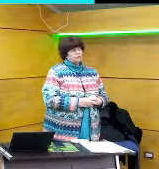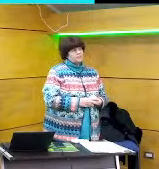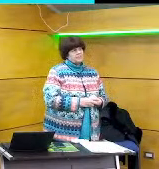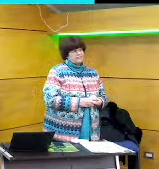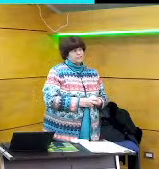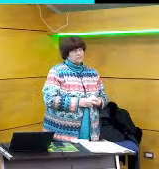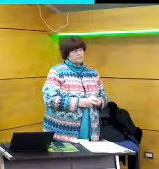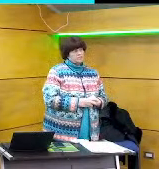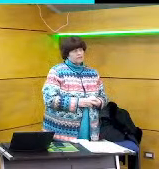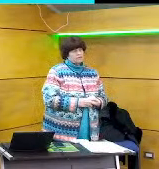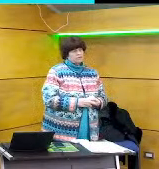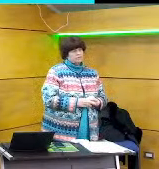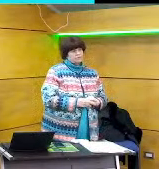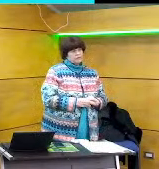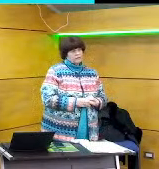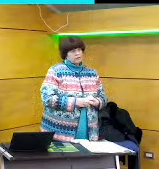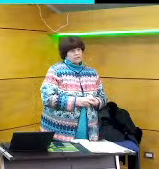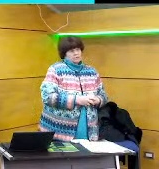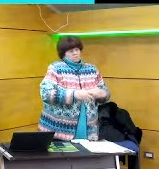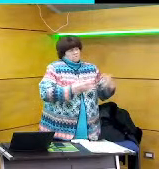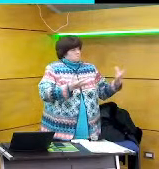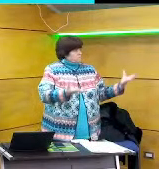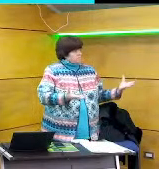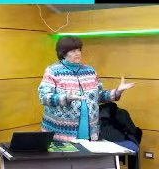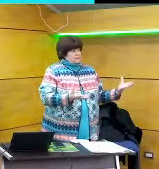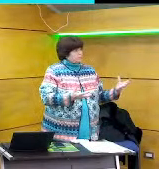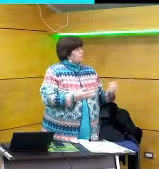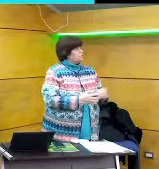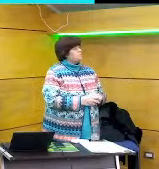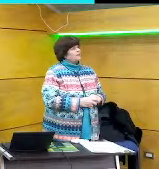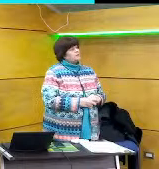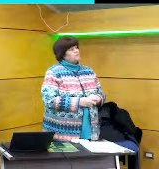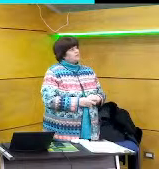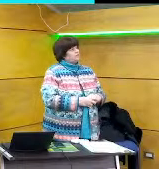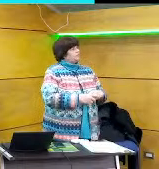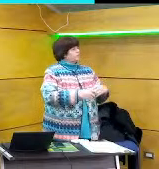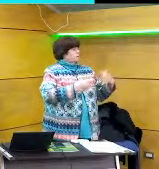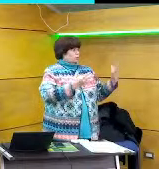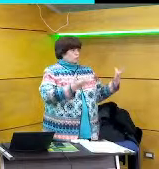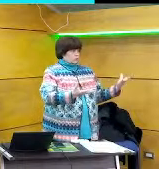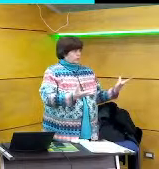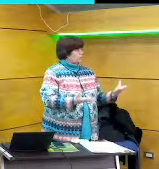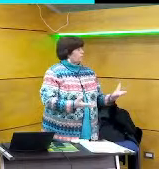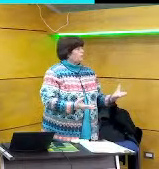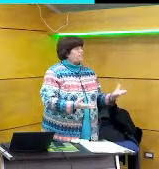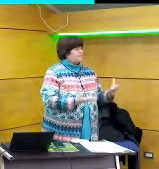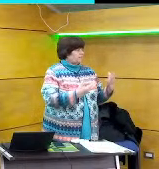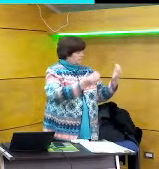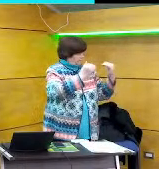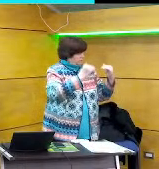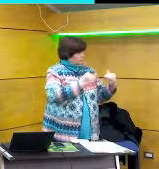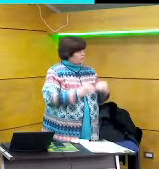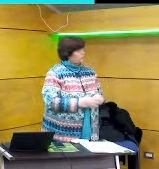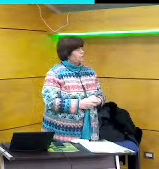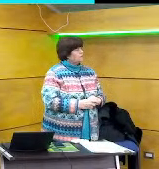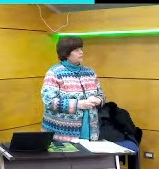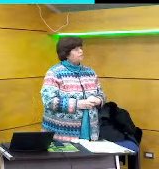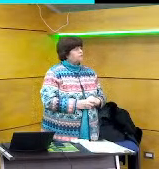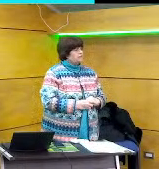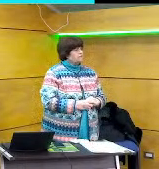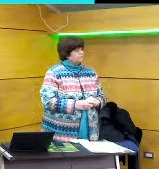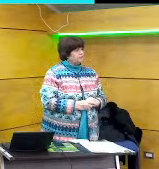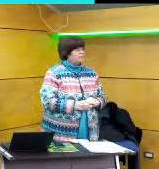in the first stages of being able to do spelling bees or reading